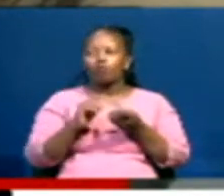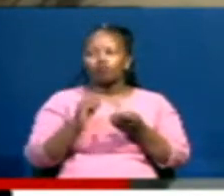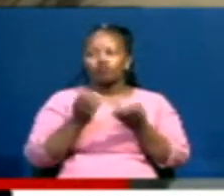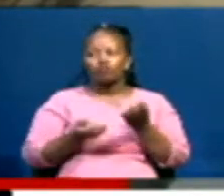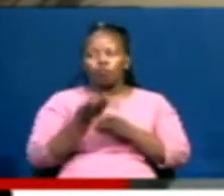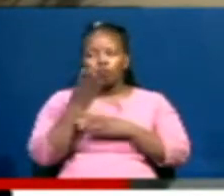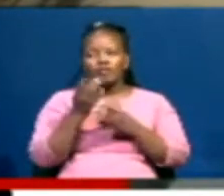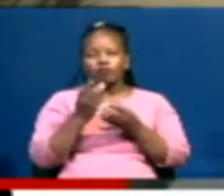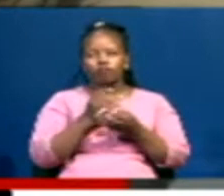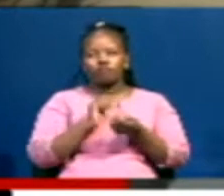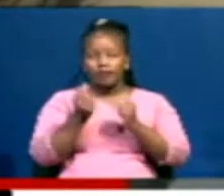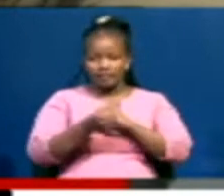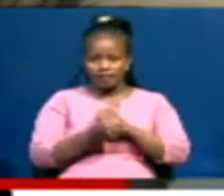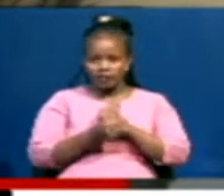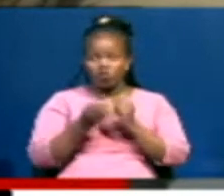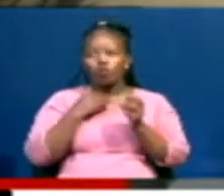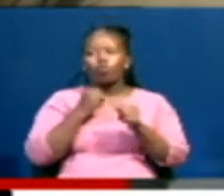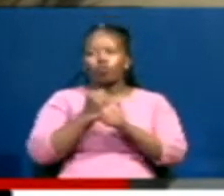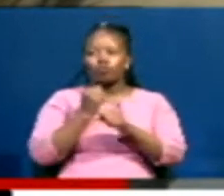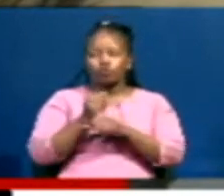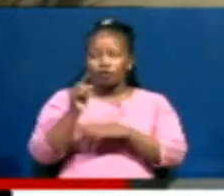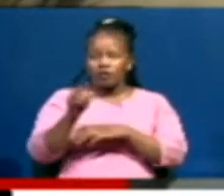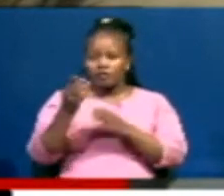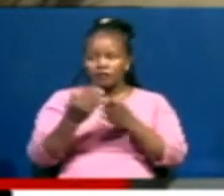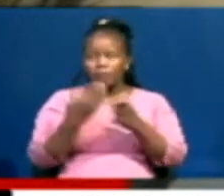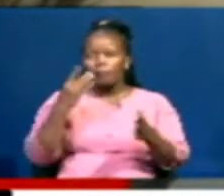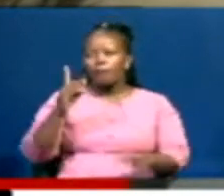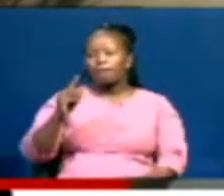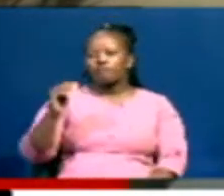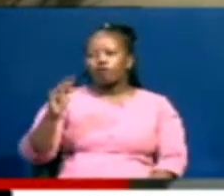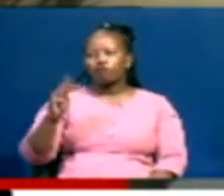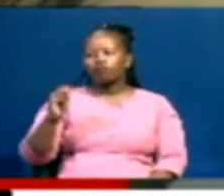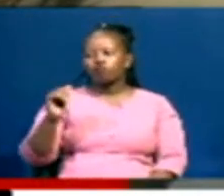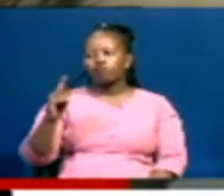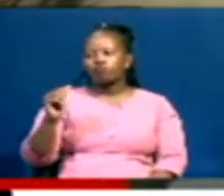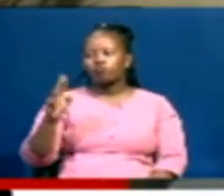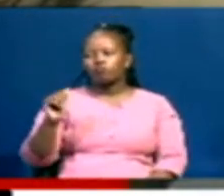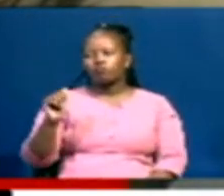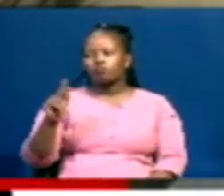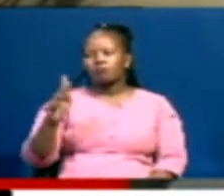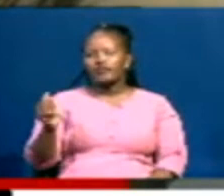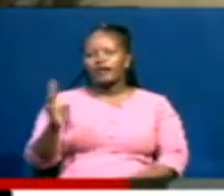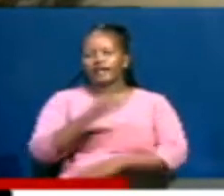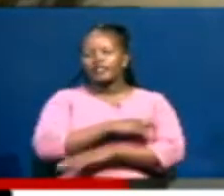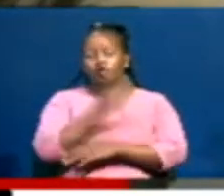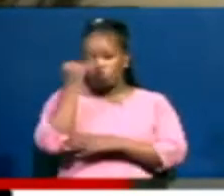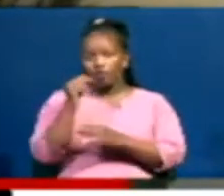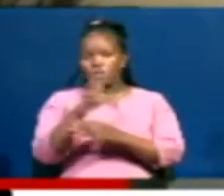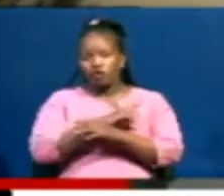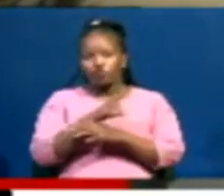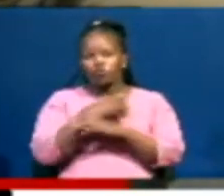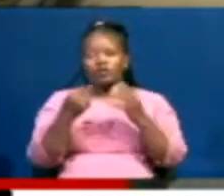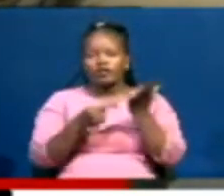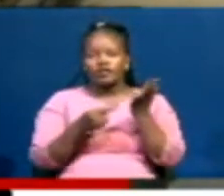system. We hope to do it as part of Madaraka's revolution, so that, you know, we use digital technology, we can be able to spur